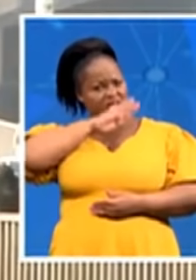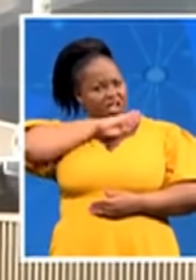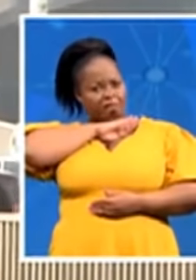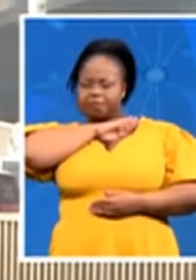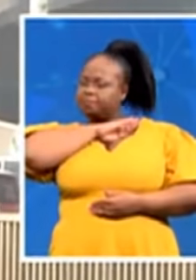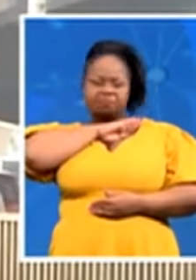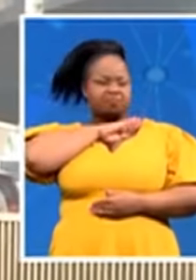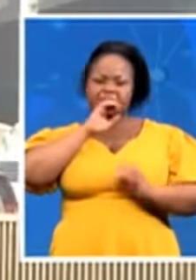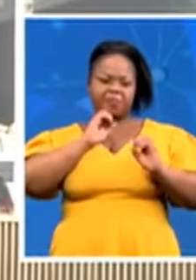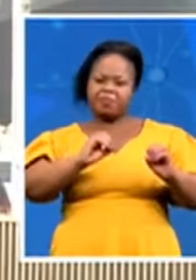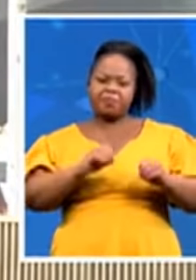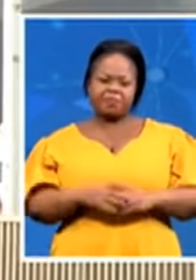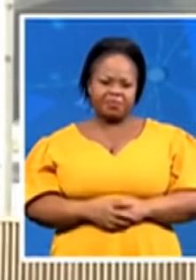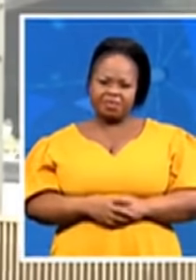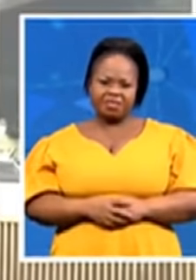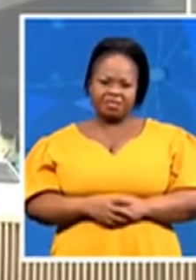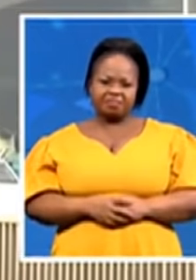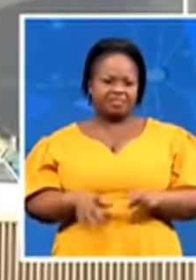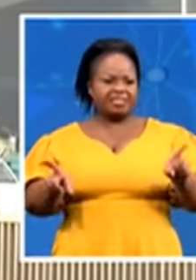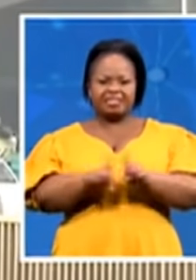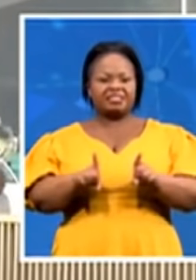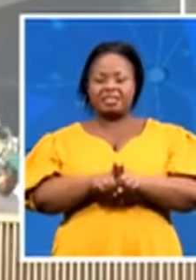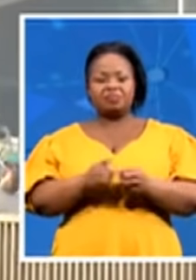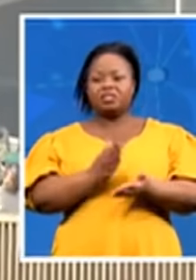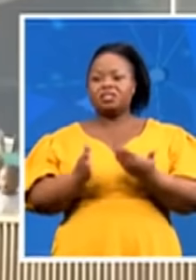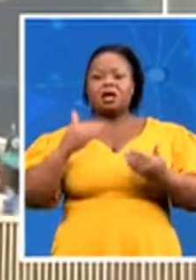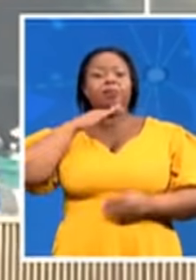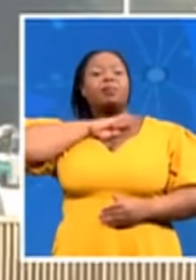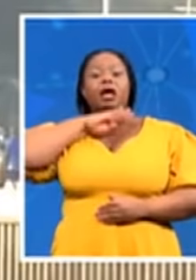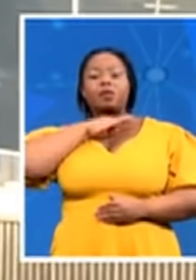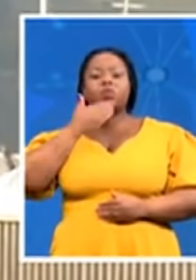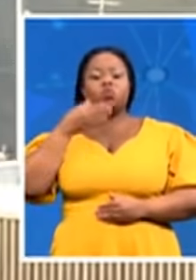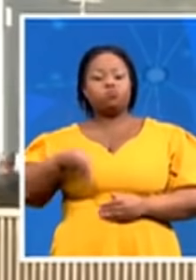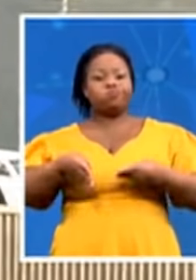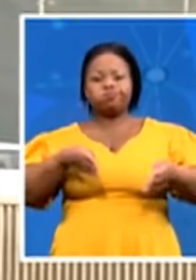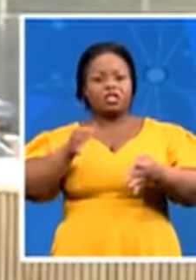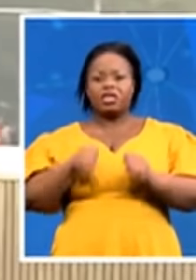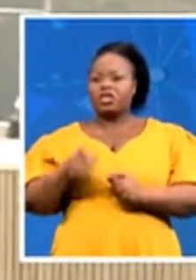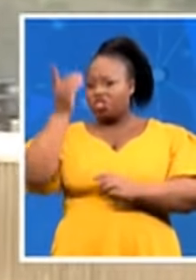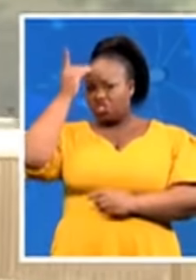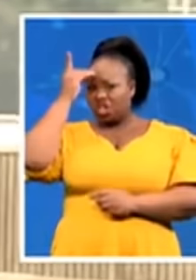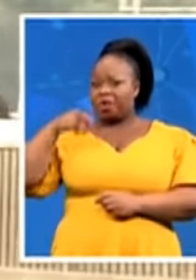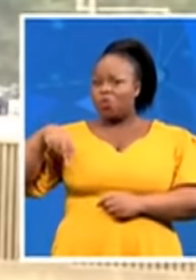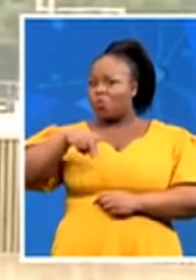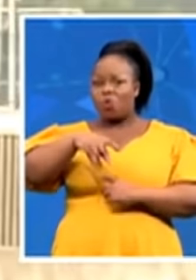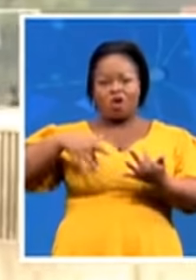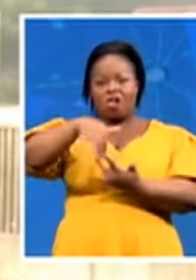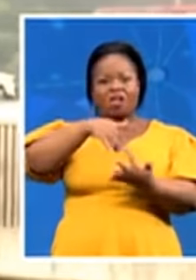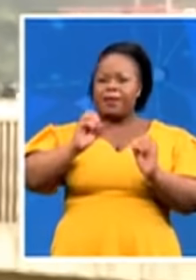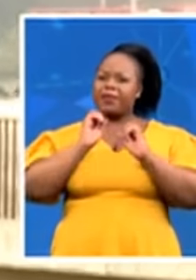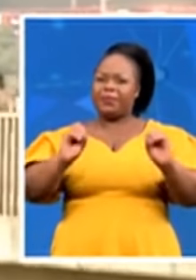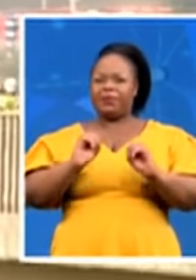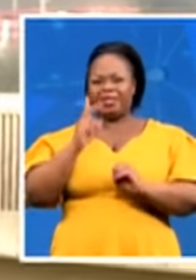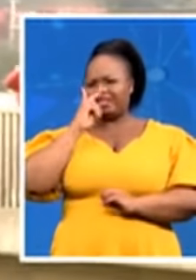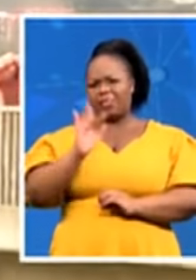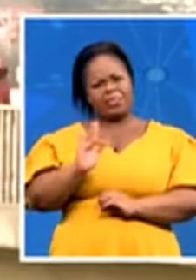any of the foot soldiers making their way around the Durban surrounding areas, the precincts. So I can't confirm that information, but what I